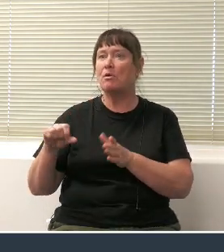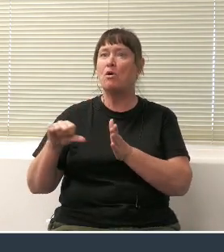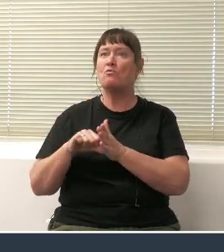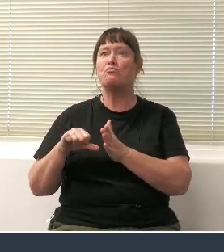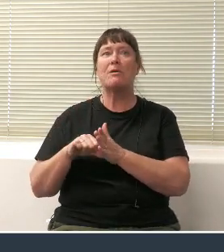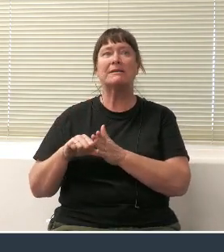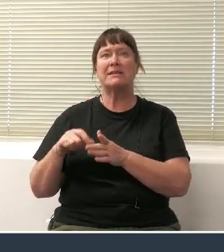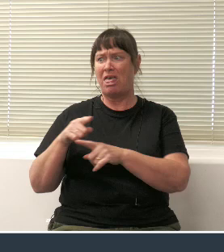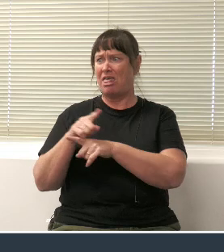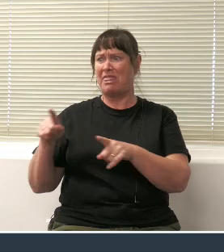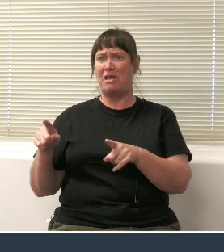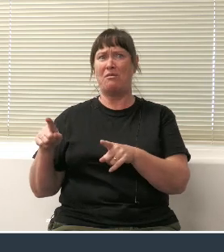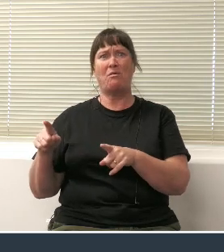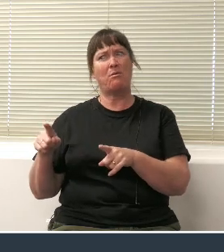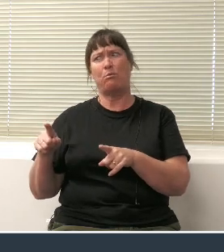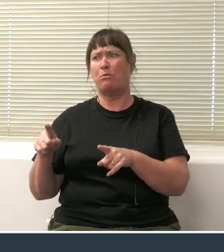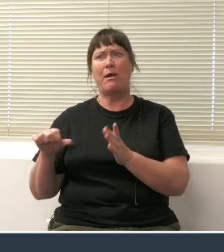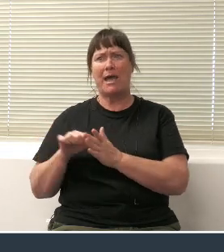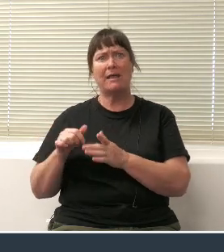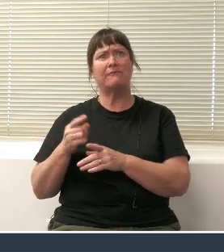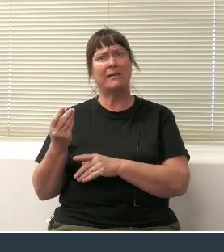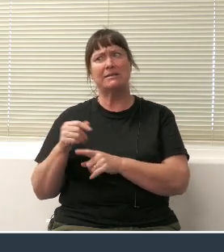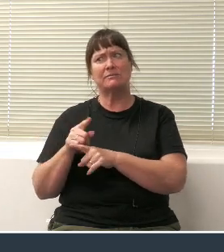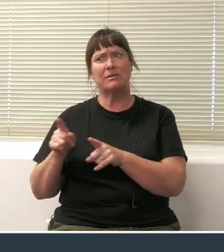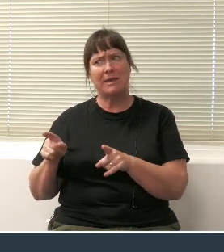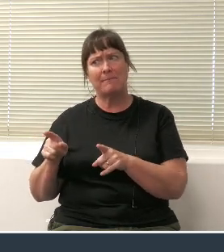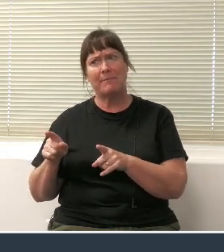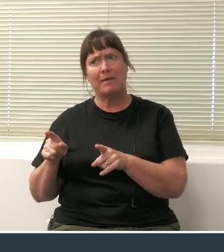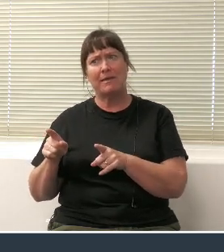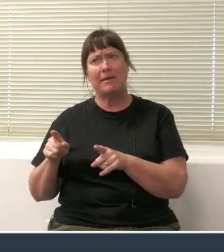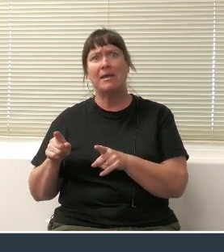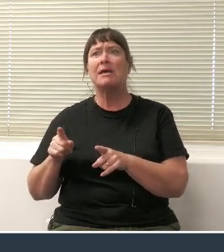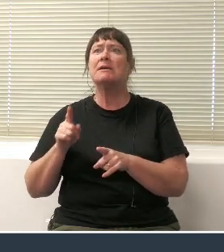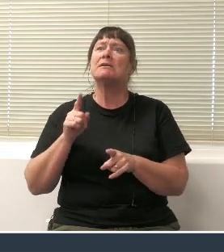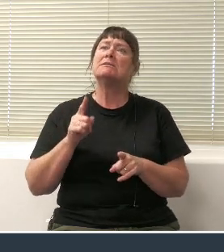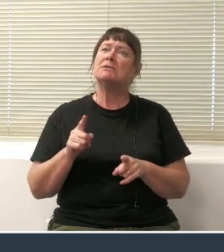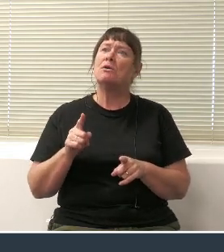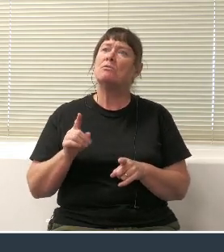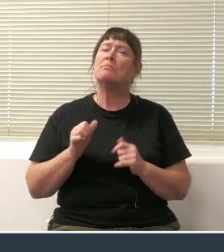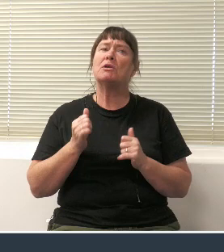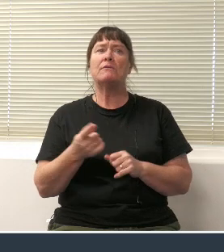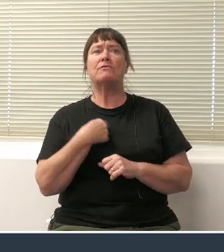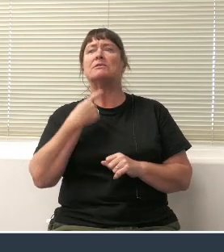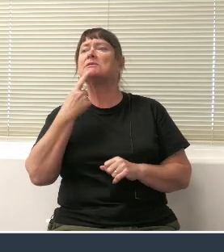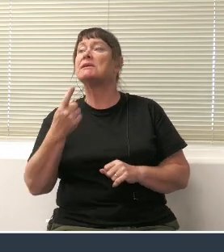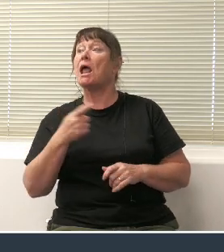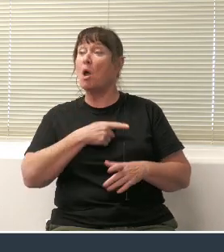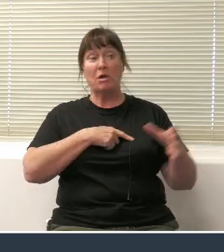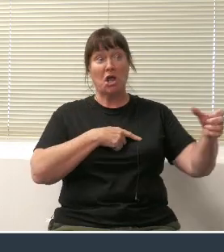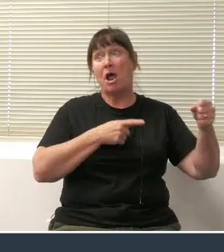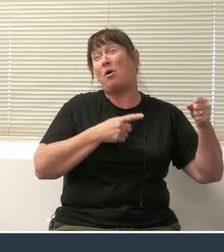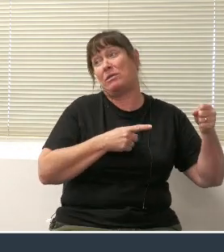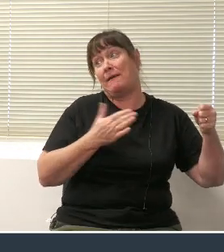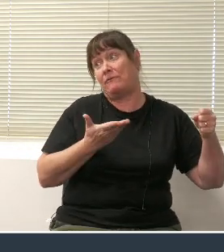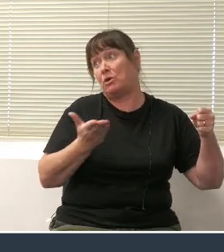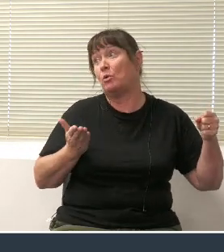to tighten their belts, I think this was an opportunity for us to show that we're just going to put something on hold. I'm not saying drop it